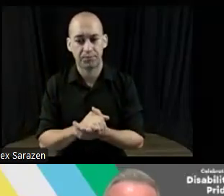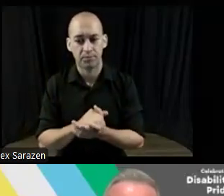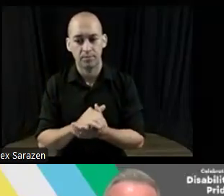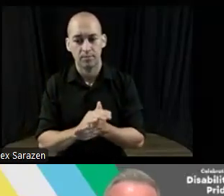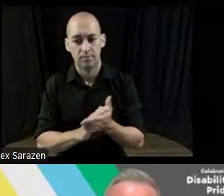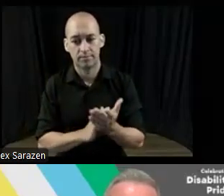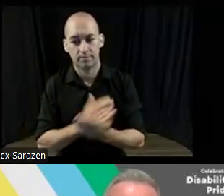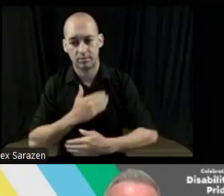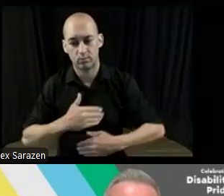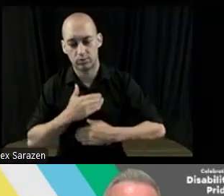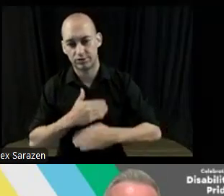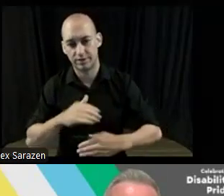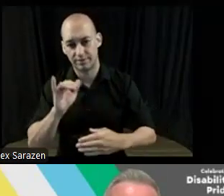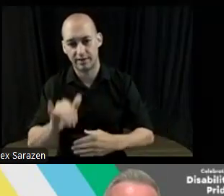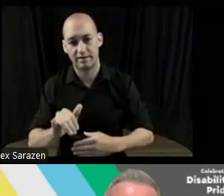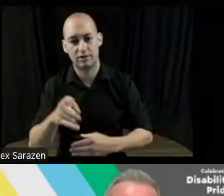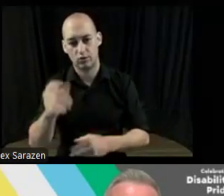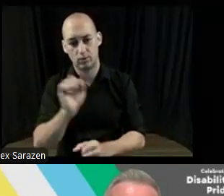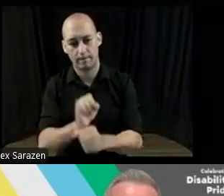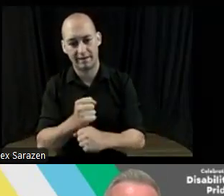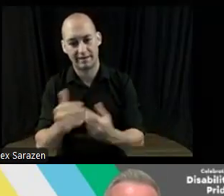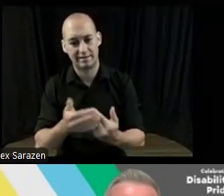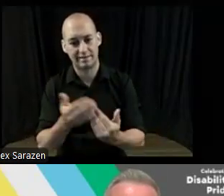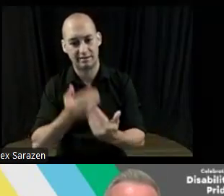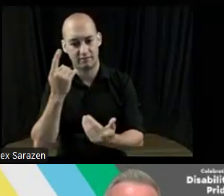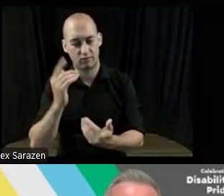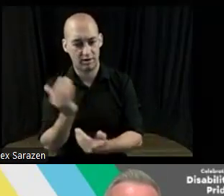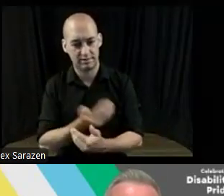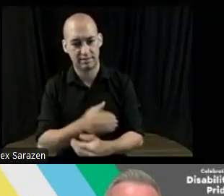Appreciate it. You all make it easy for us. It's good work.